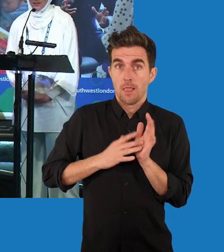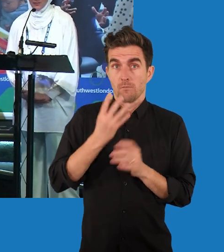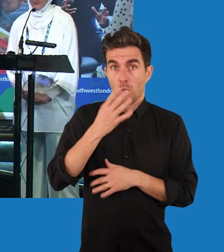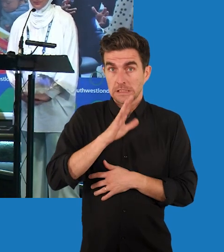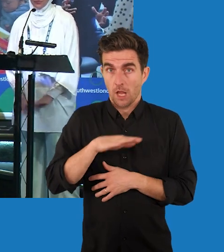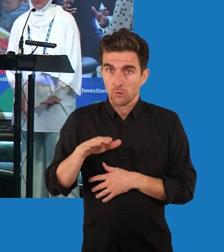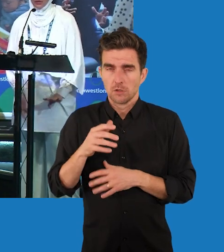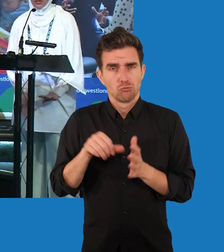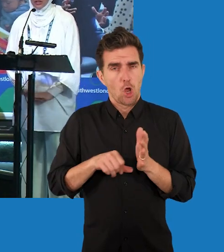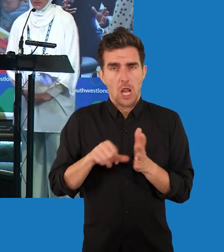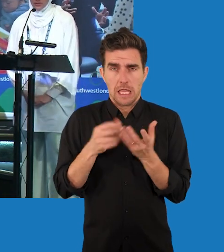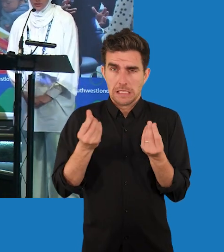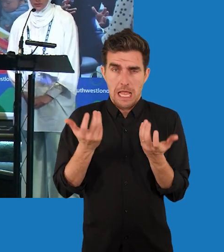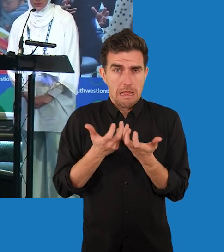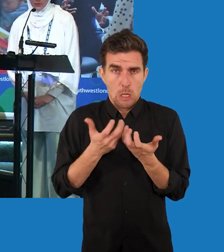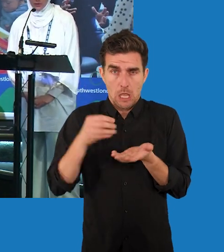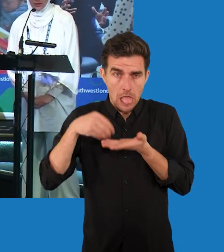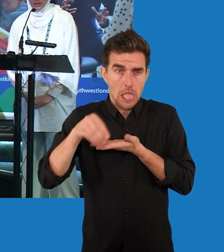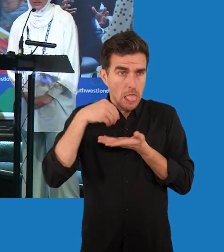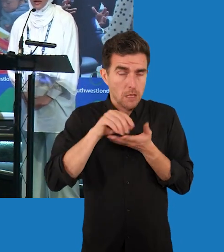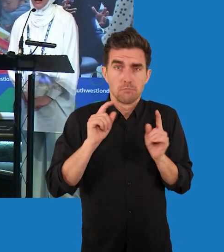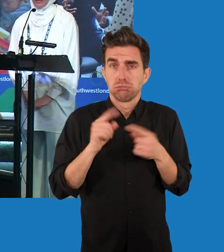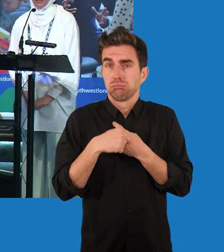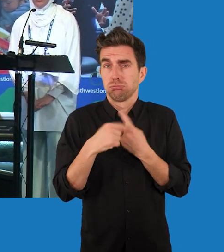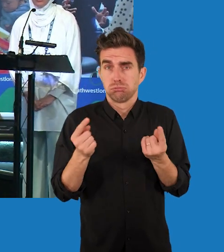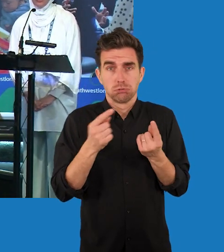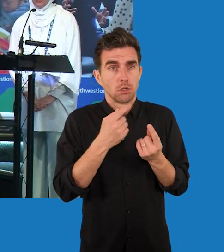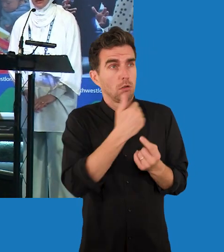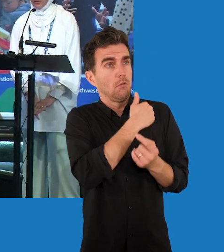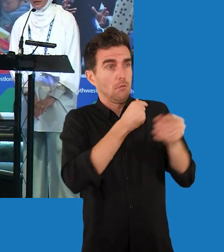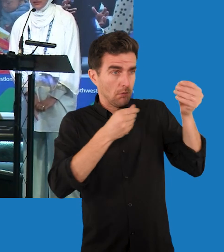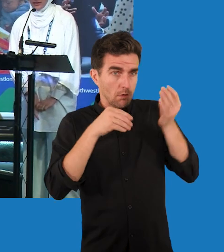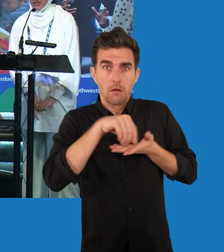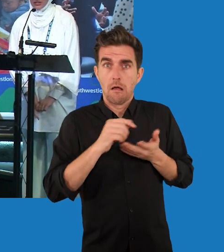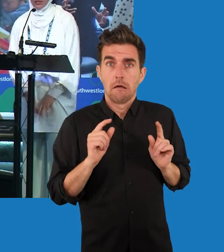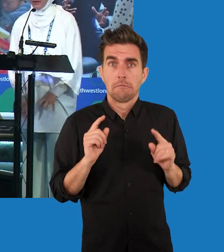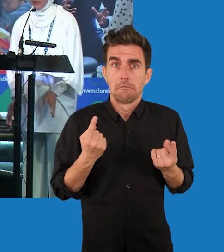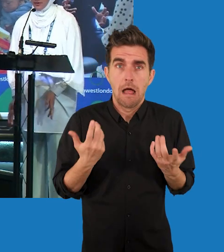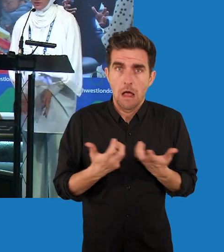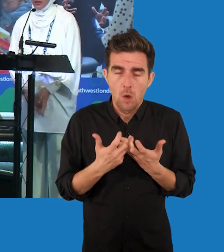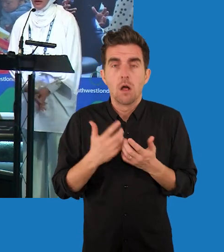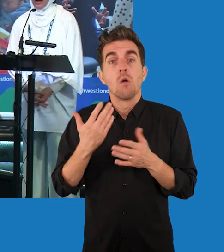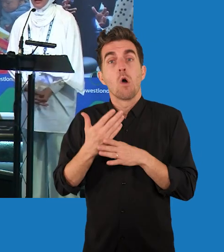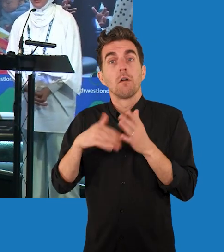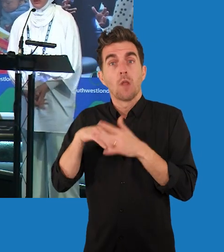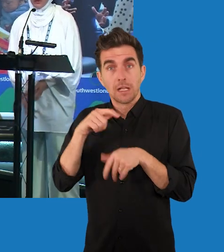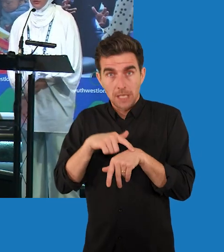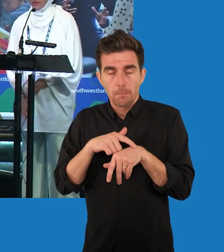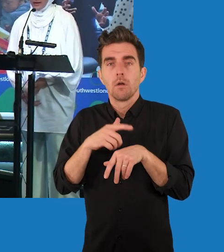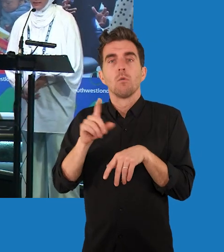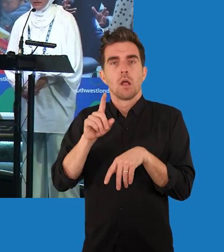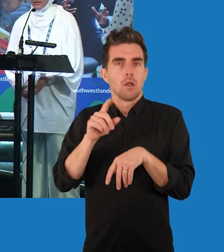resident, she's a single mother of 4 kids, and she was really struggling financially just to pay the bills. And she was